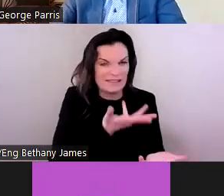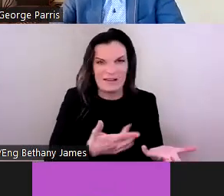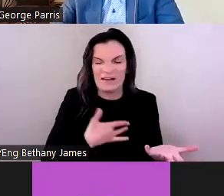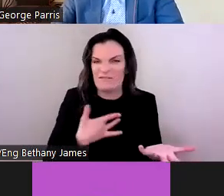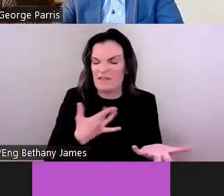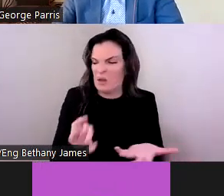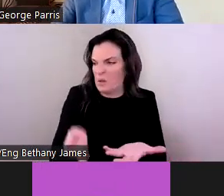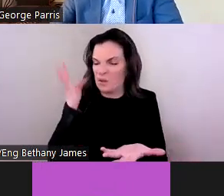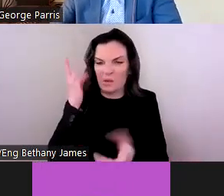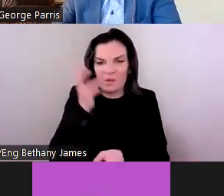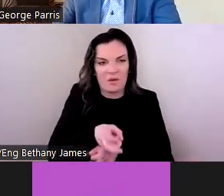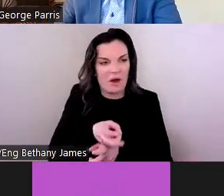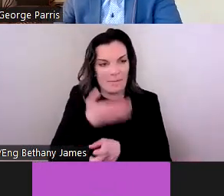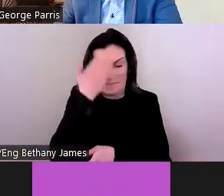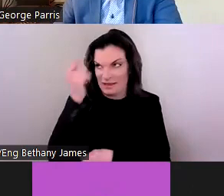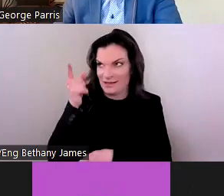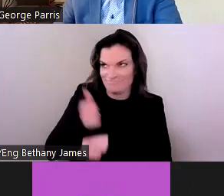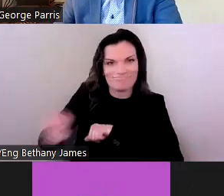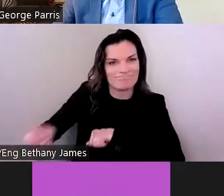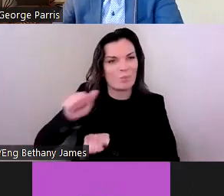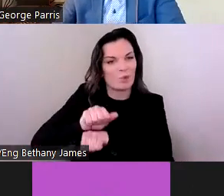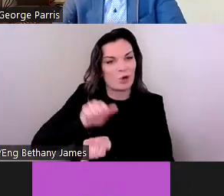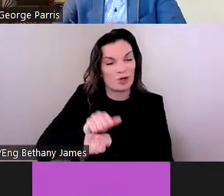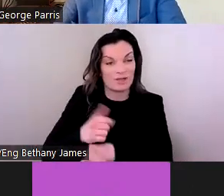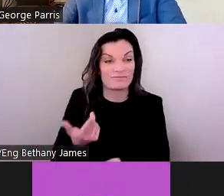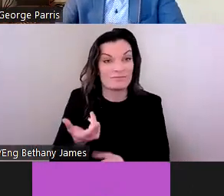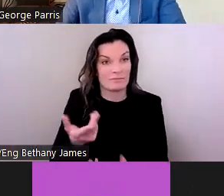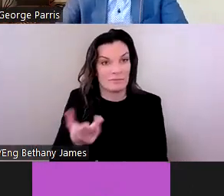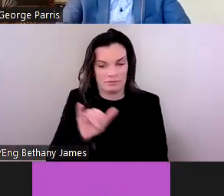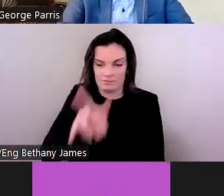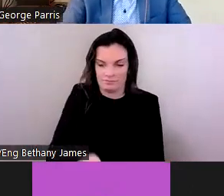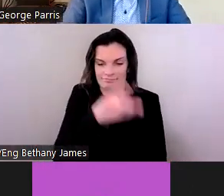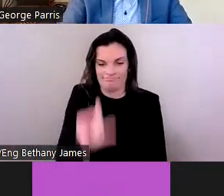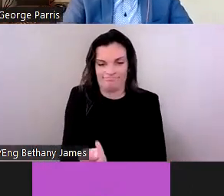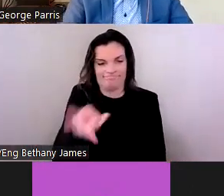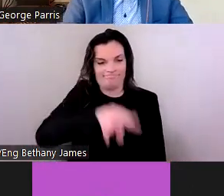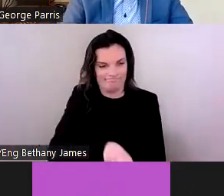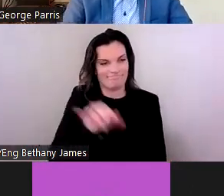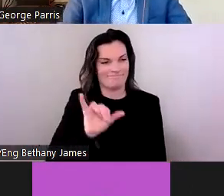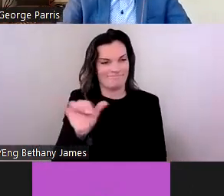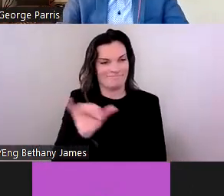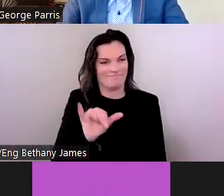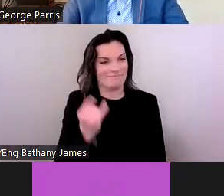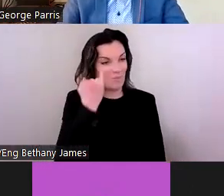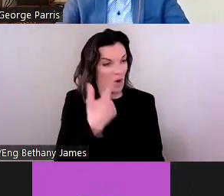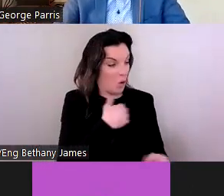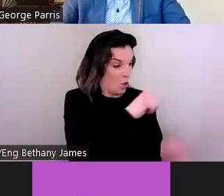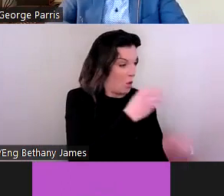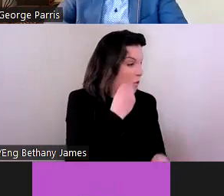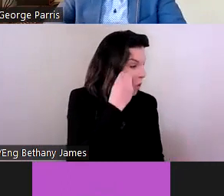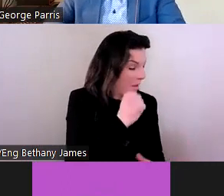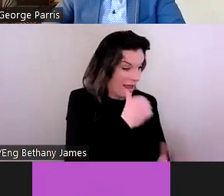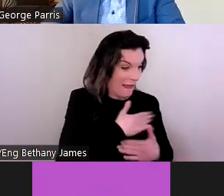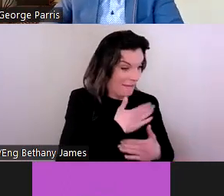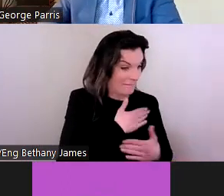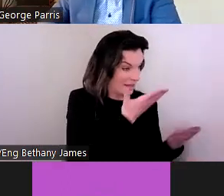If you are not doing well in your home environment, you're going to take that to your work environment. Vice versa.